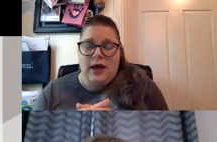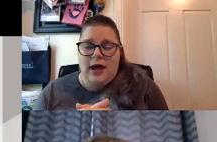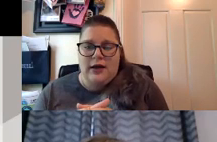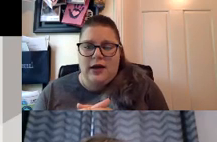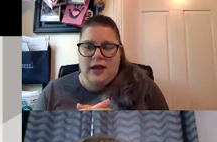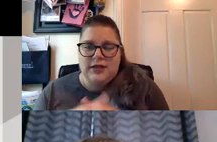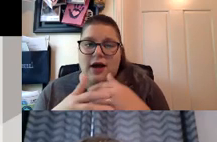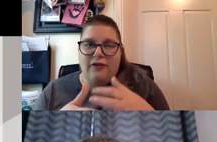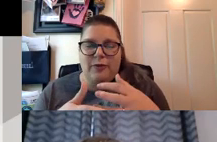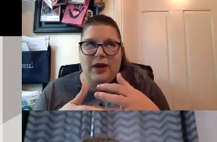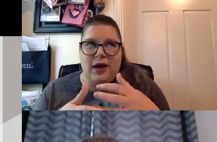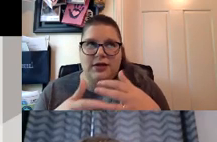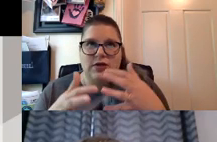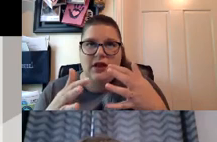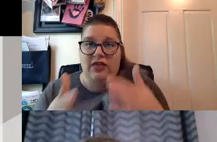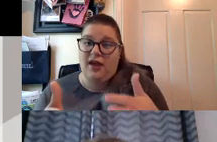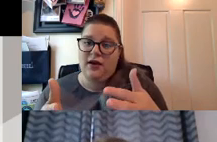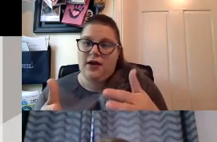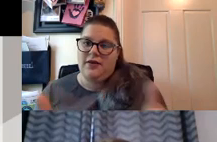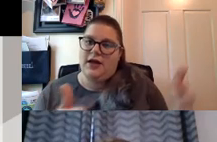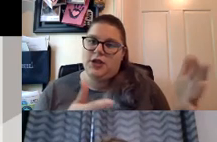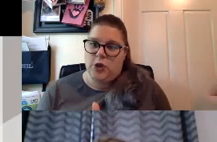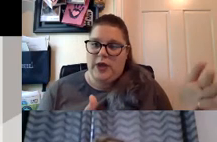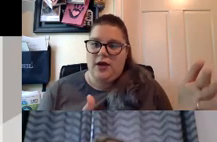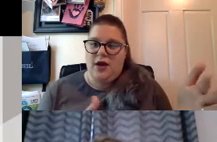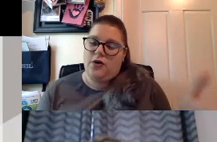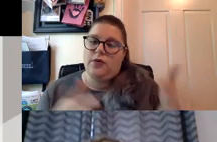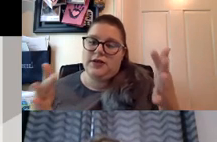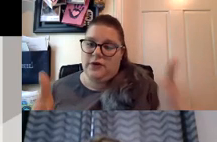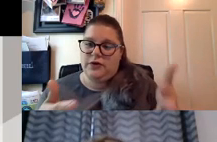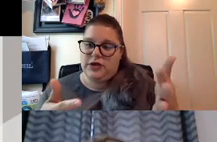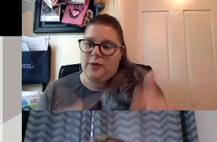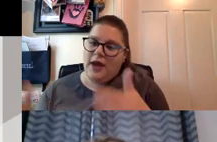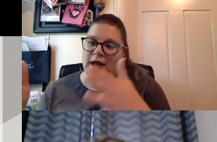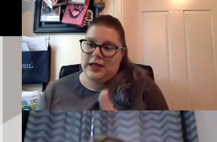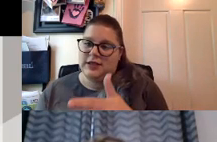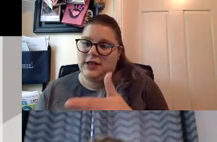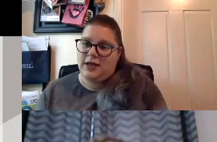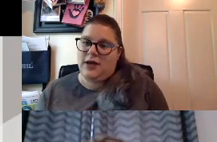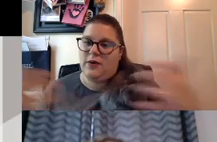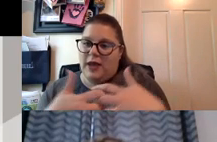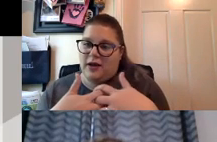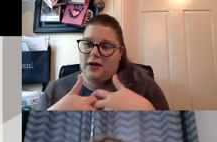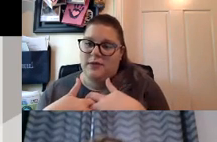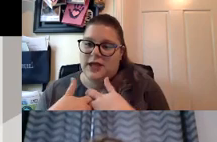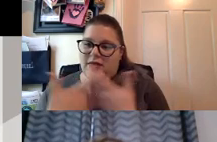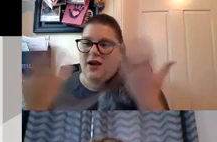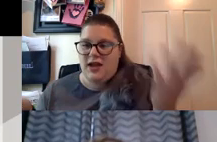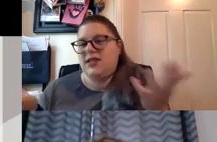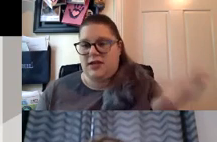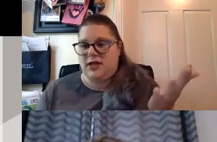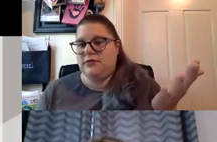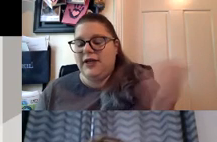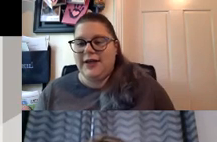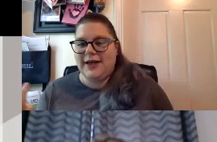InDesign. And it's tough because you would think that Adobe, who runs Photoshop and InDesign, would make it all come together,